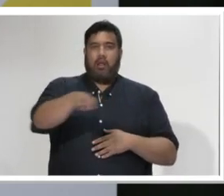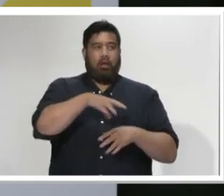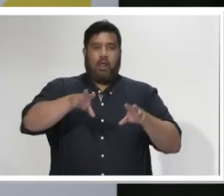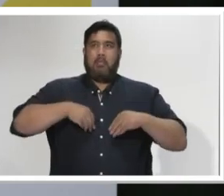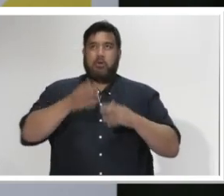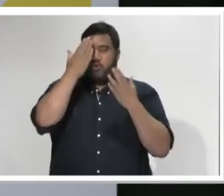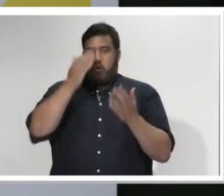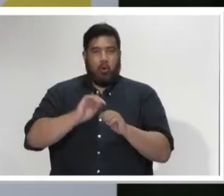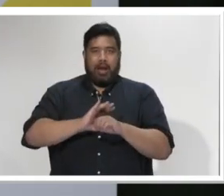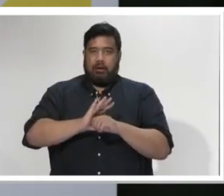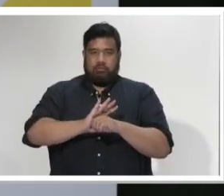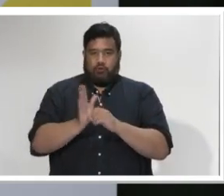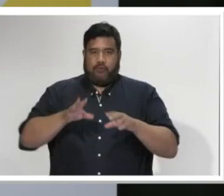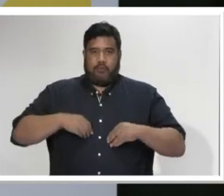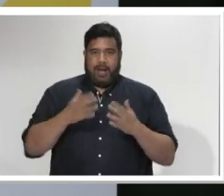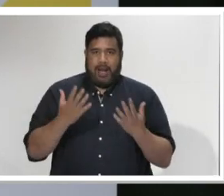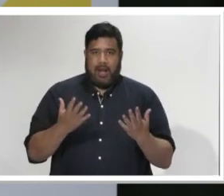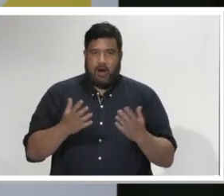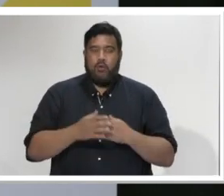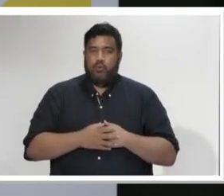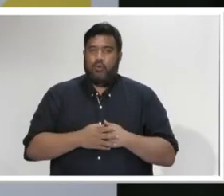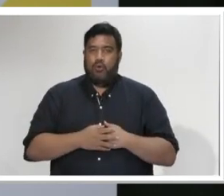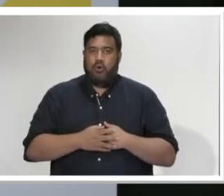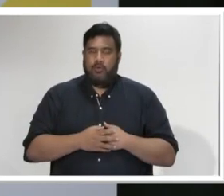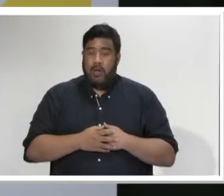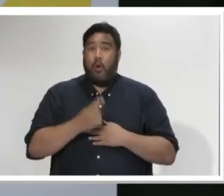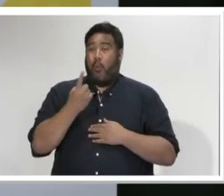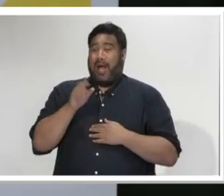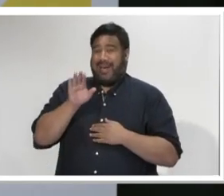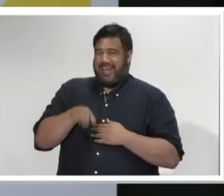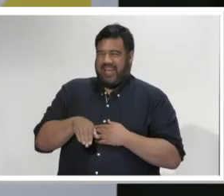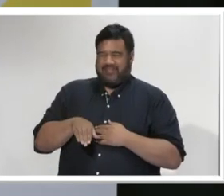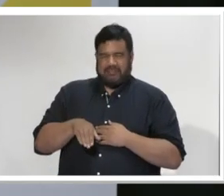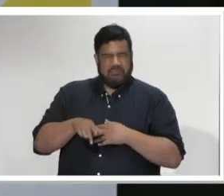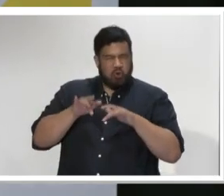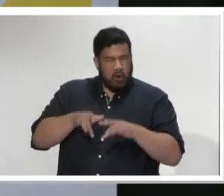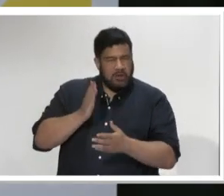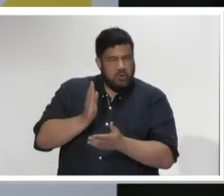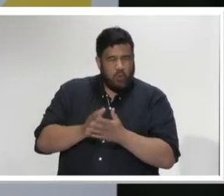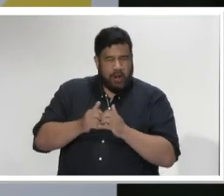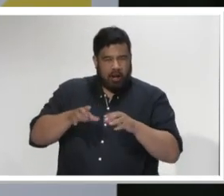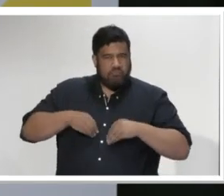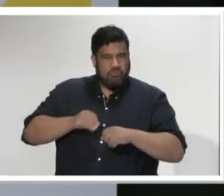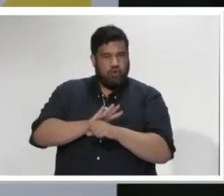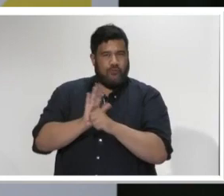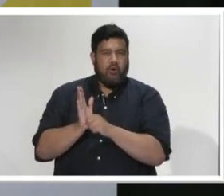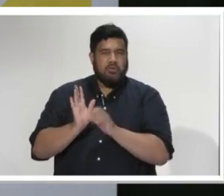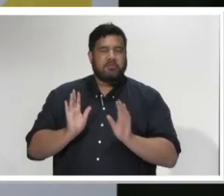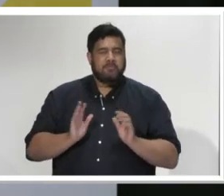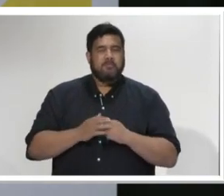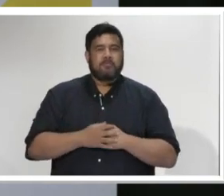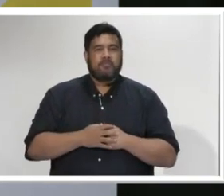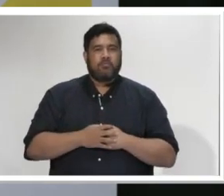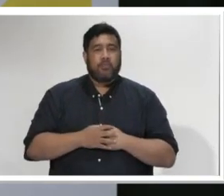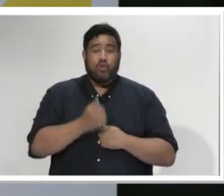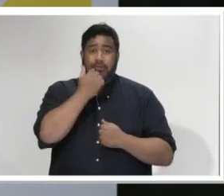under investigation, and that is actually a case from yesterday. So this is a very important part of the information we